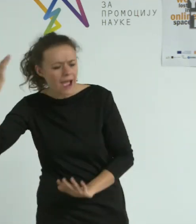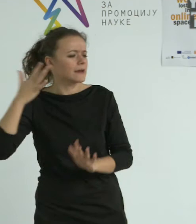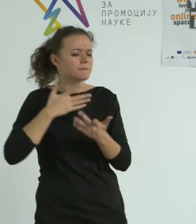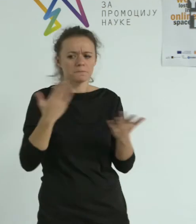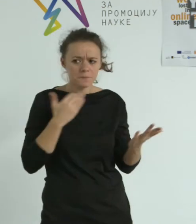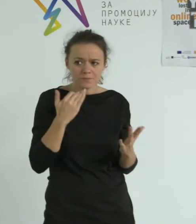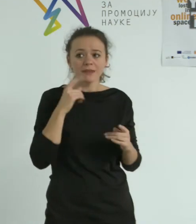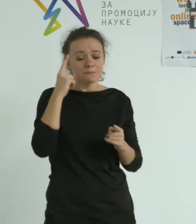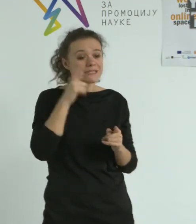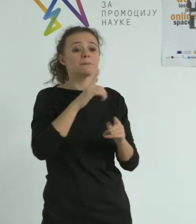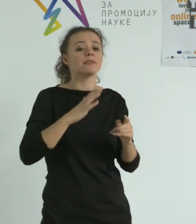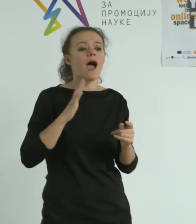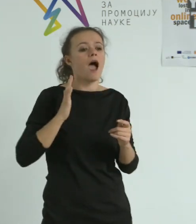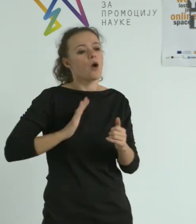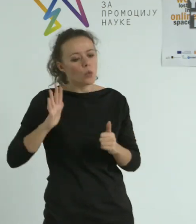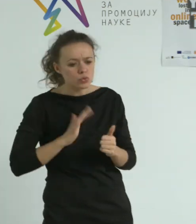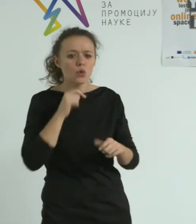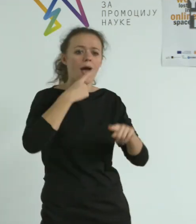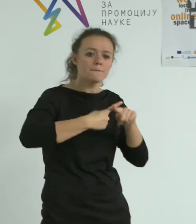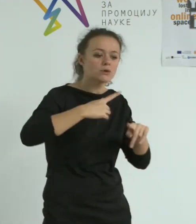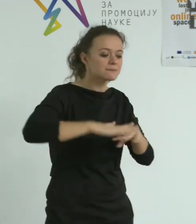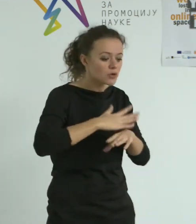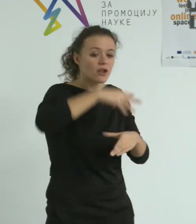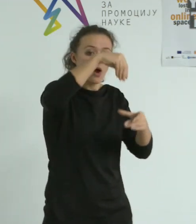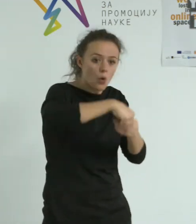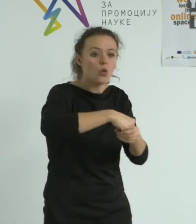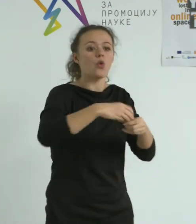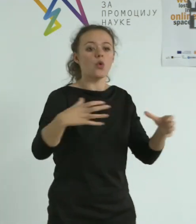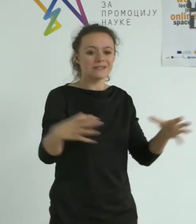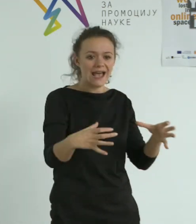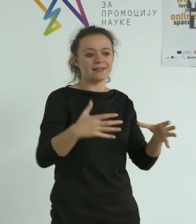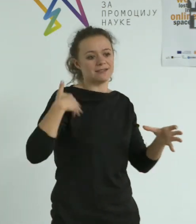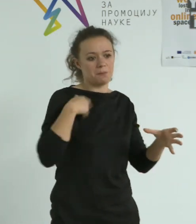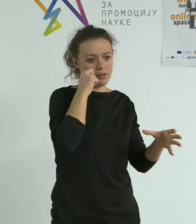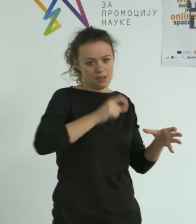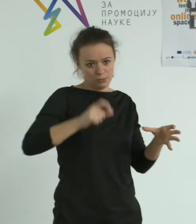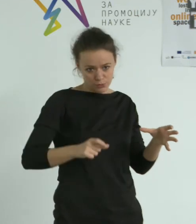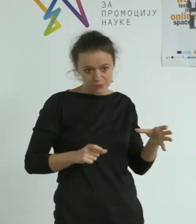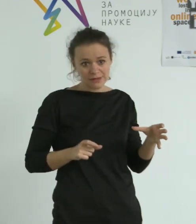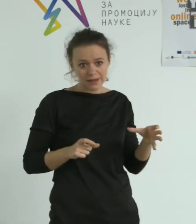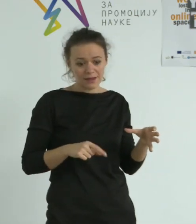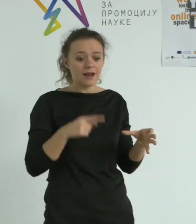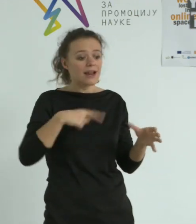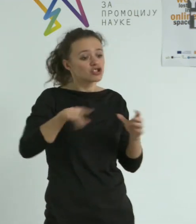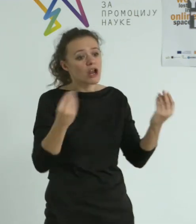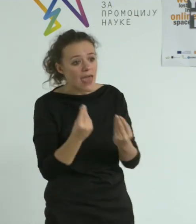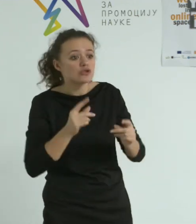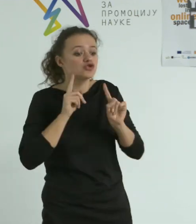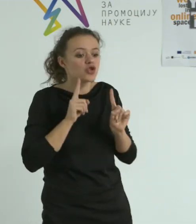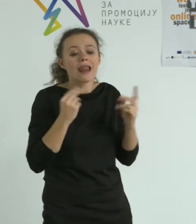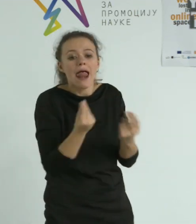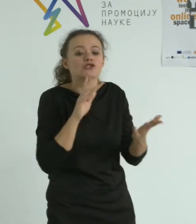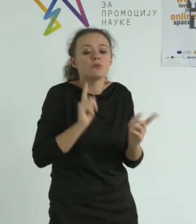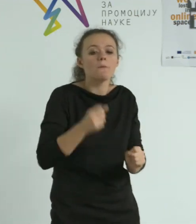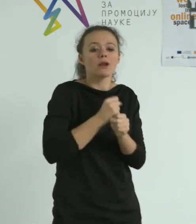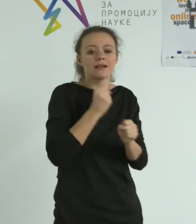think, the culture and the motivation in the society for the young people. So that is something we need to work on, not